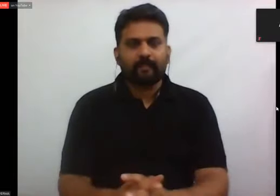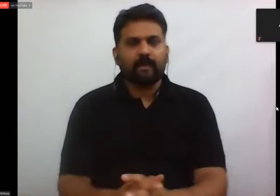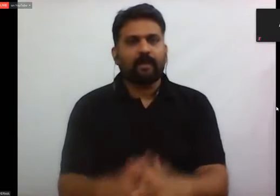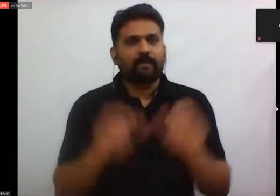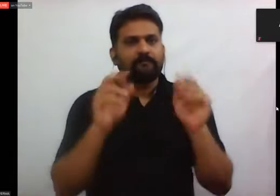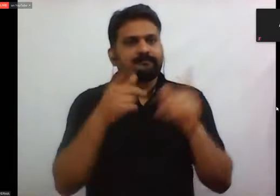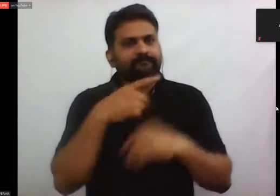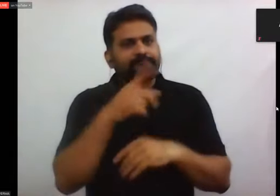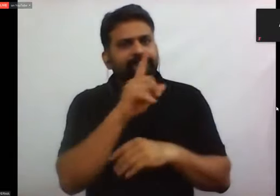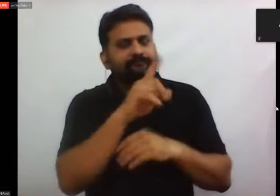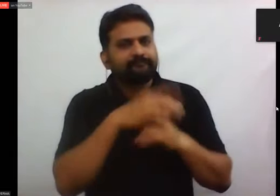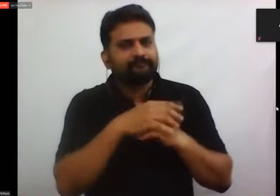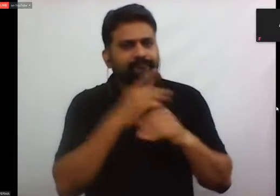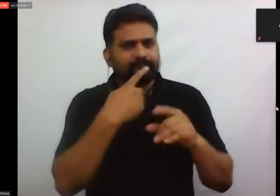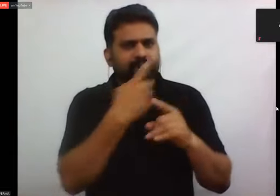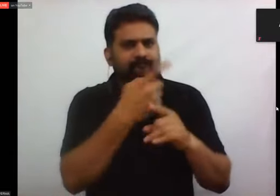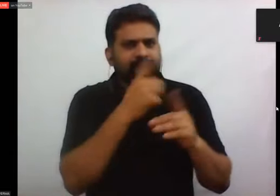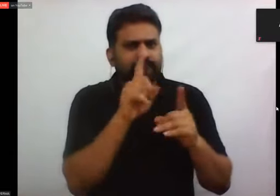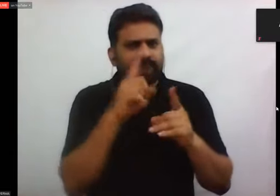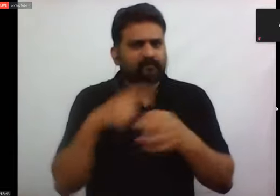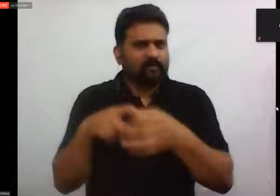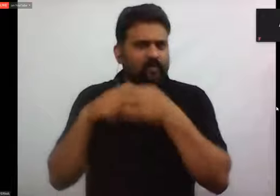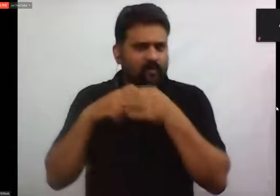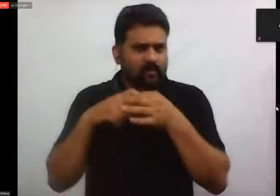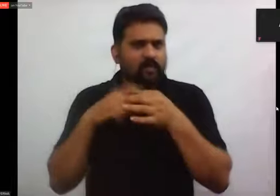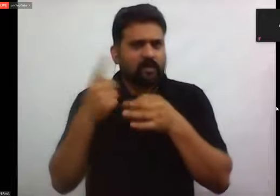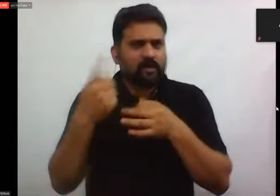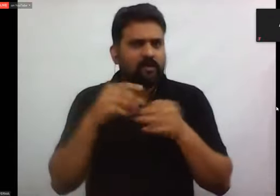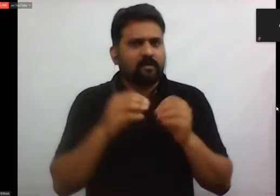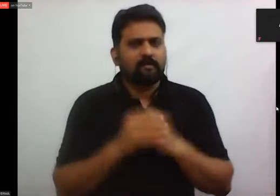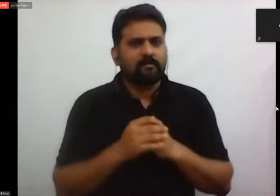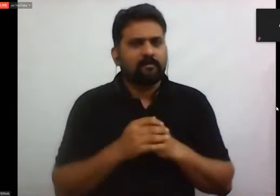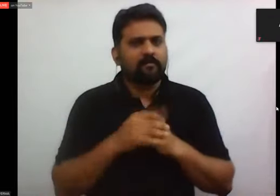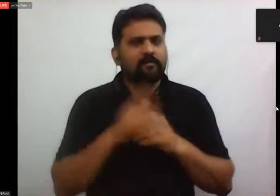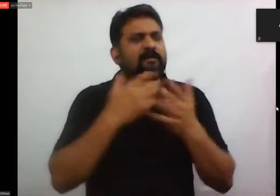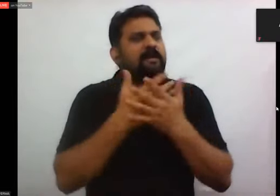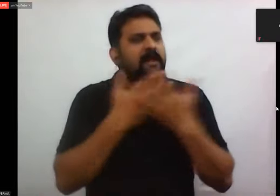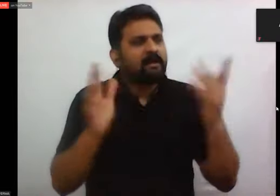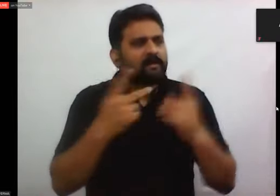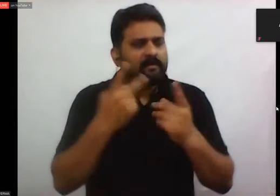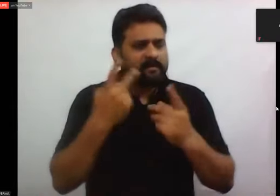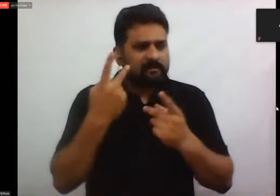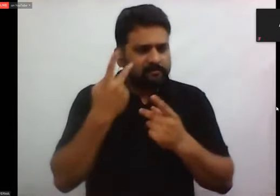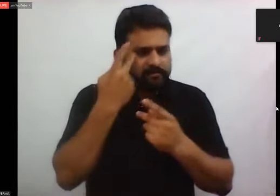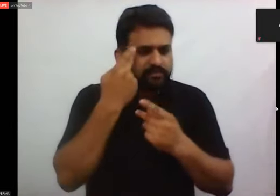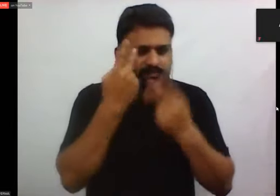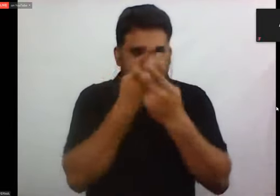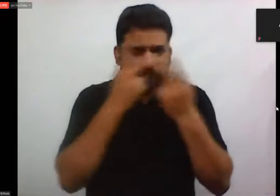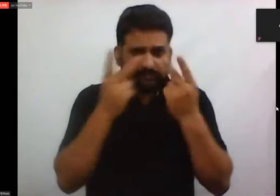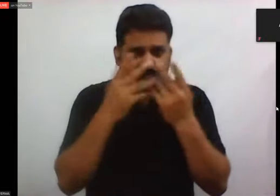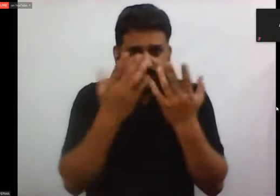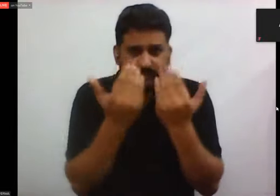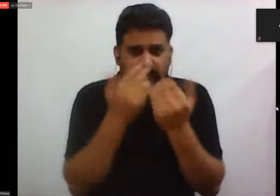Ma'am, brother, ma'am, there is one question on nystagmus. Have any surgical correction of nystagmus?